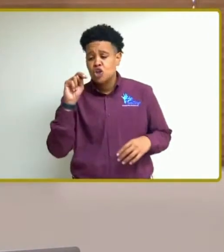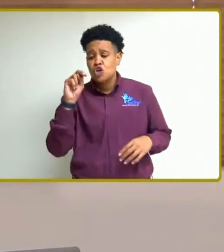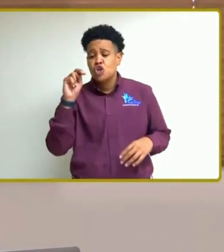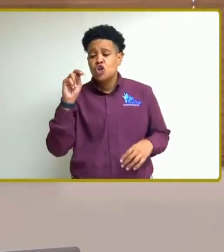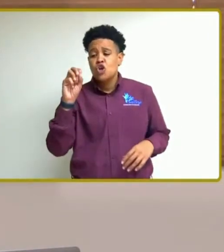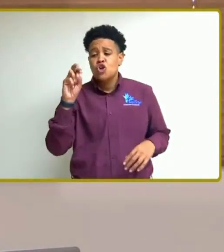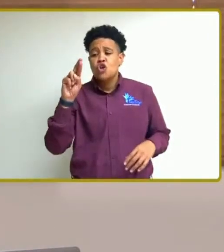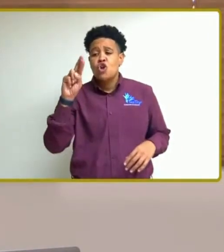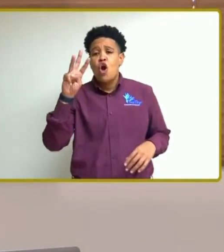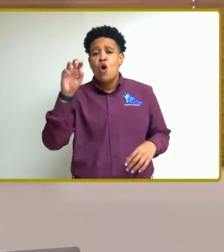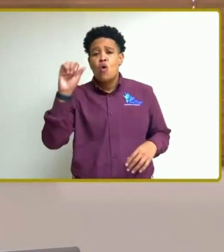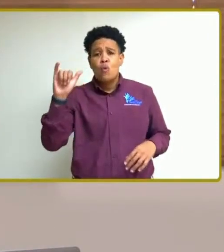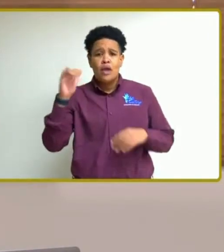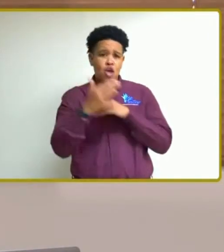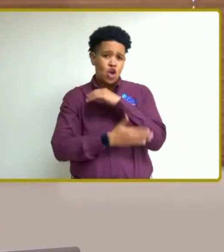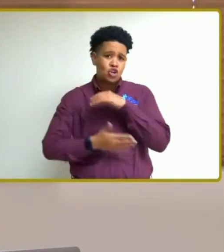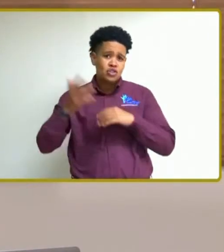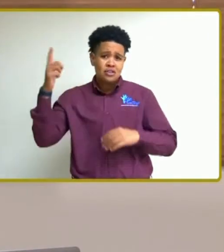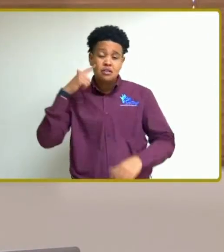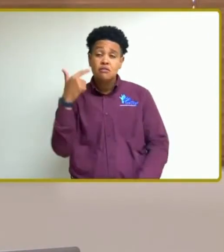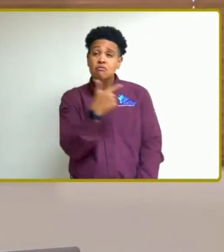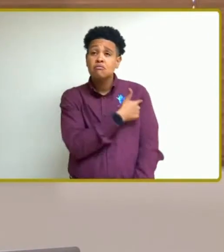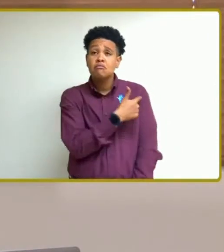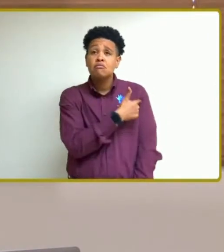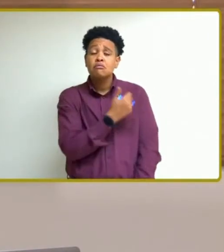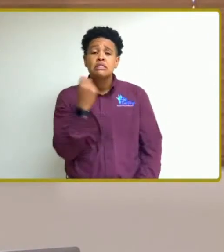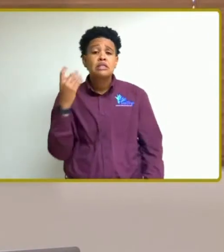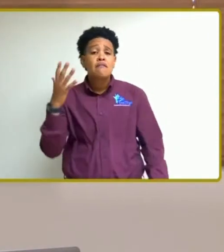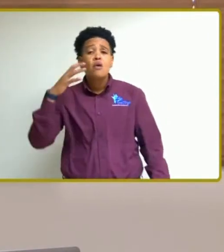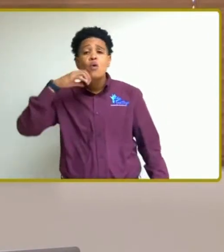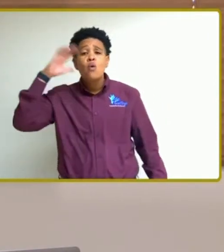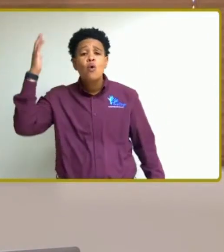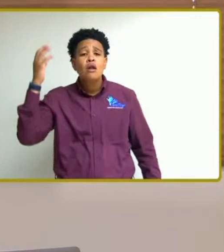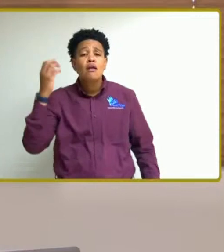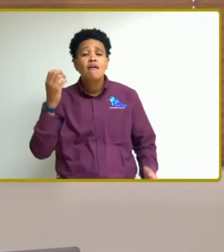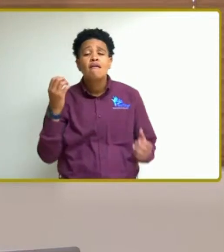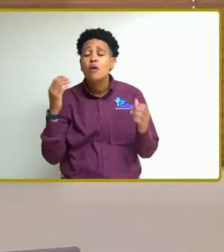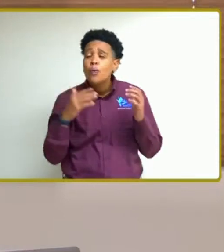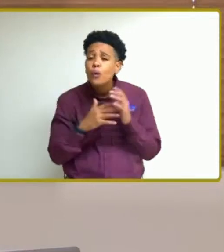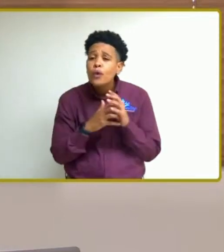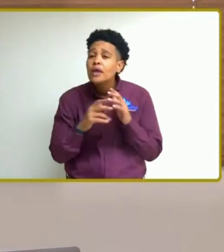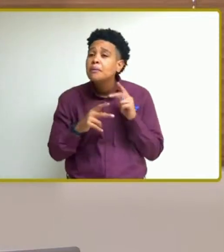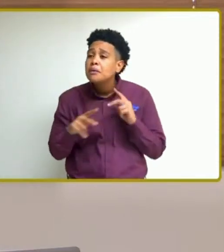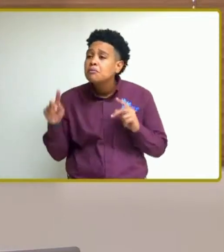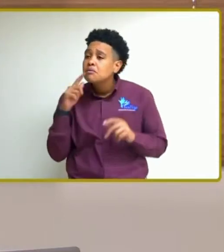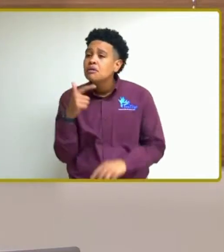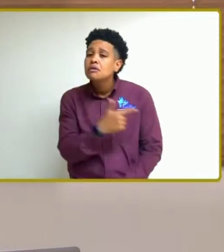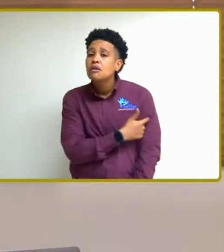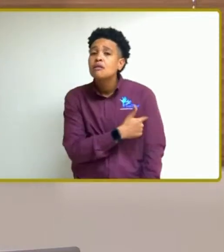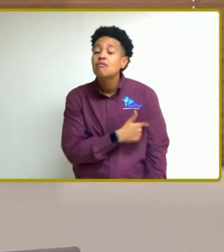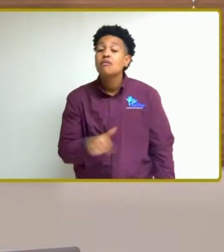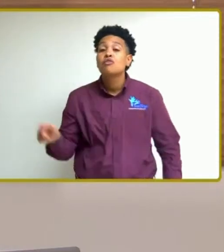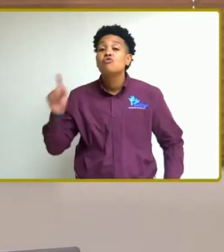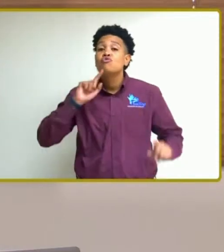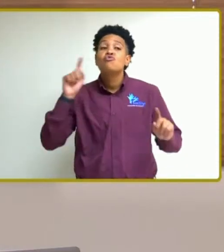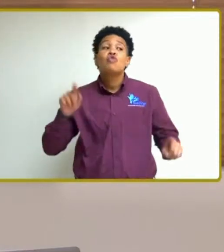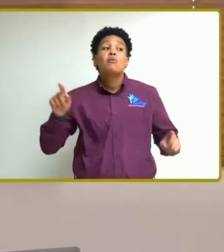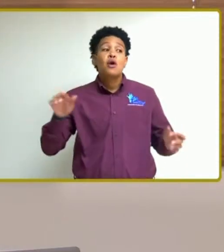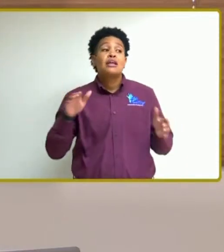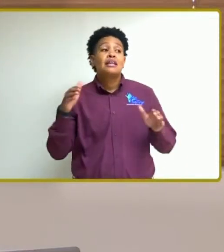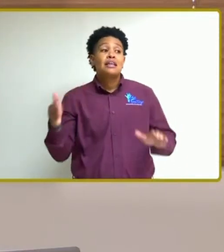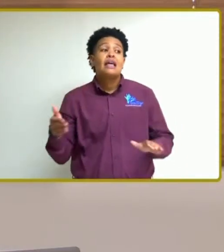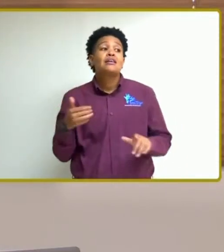they had vaccinated several of their very elderly, very frail persons, that there was a report that there were deaths